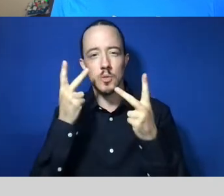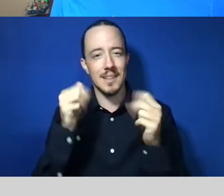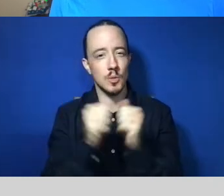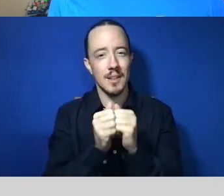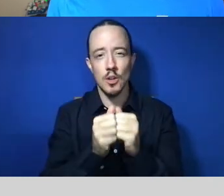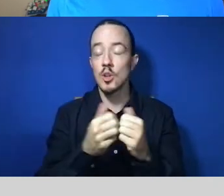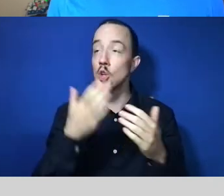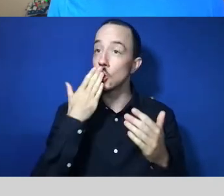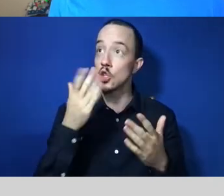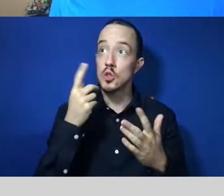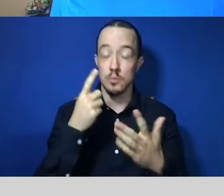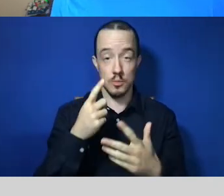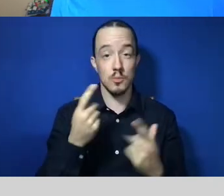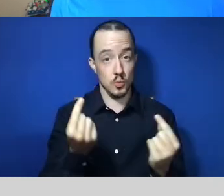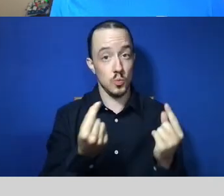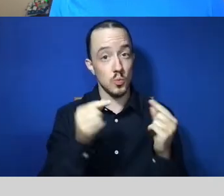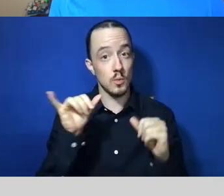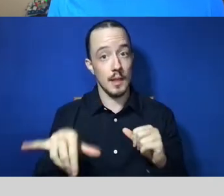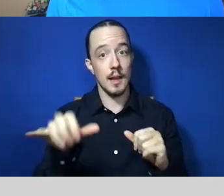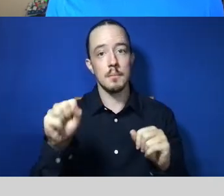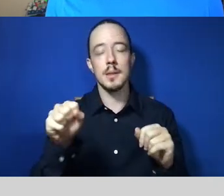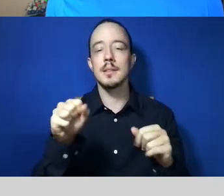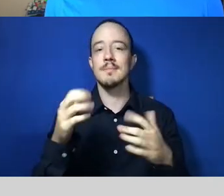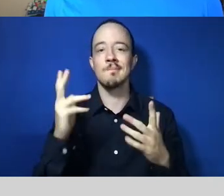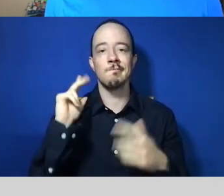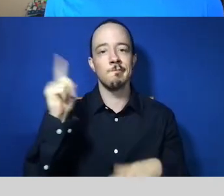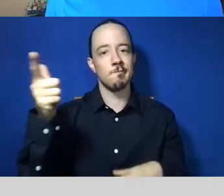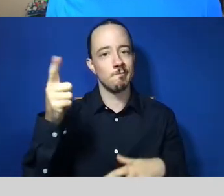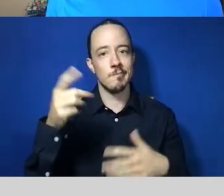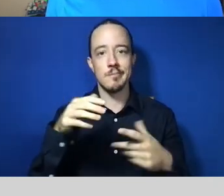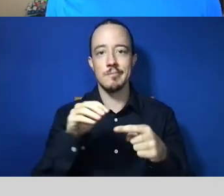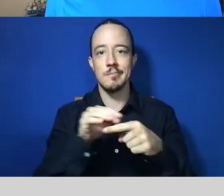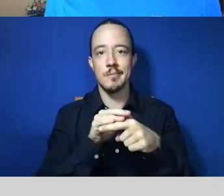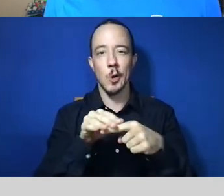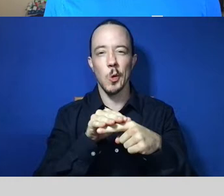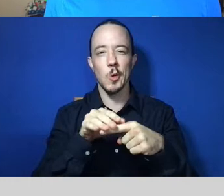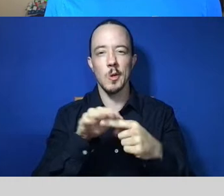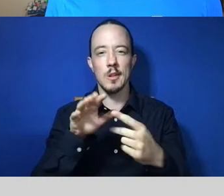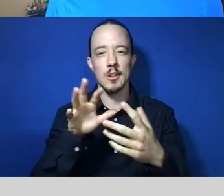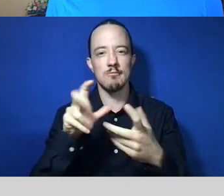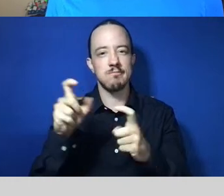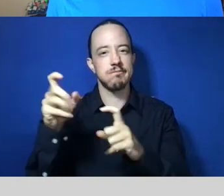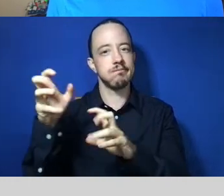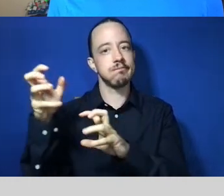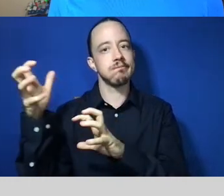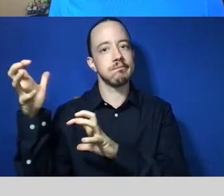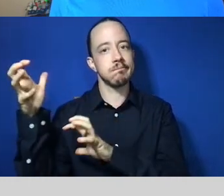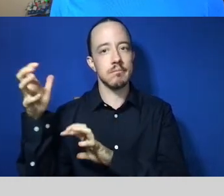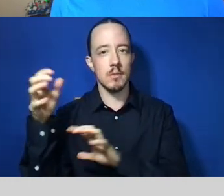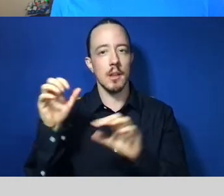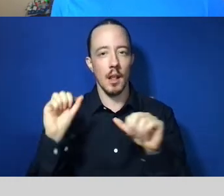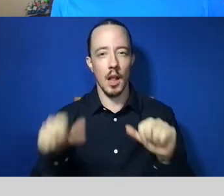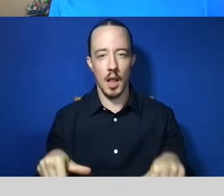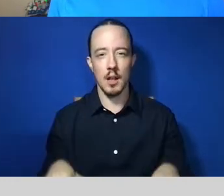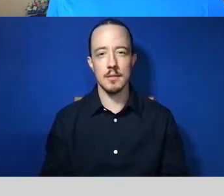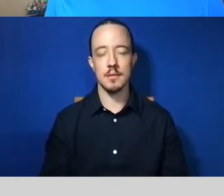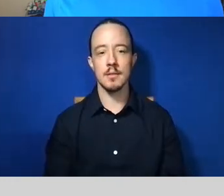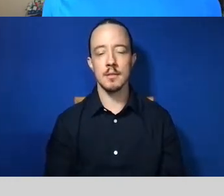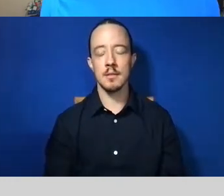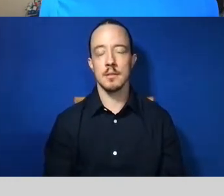It's good to do, but eventually some of those lines of code can get rather ugly. In